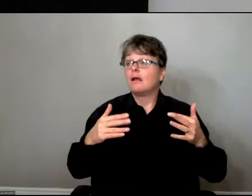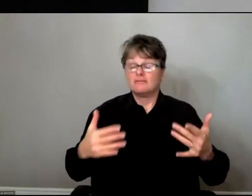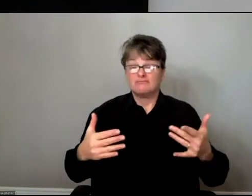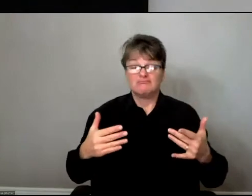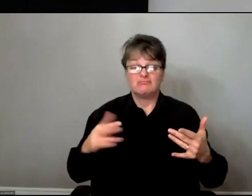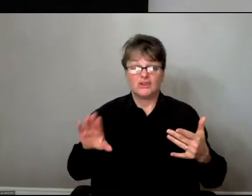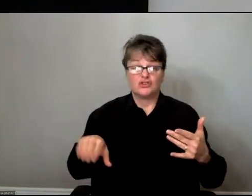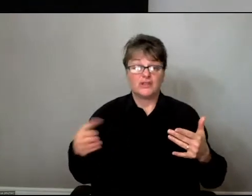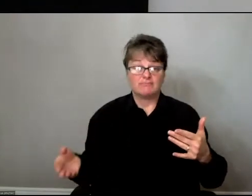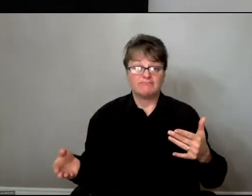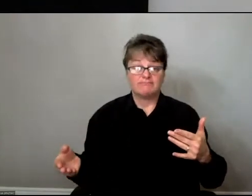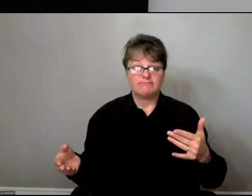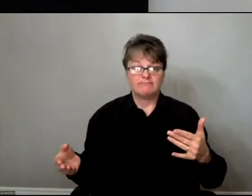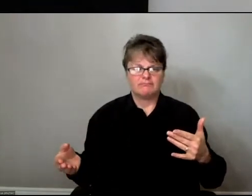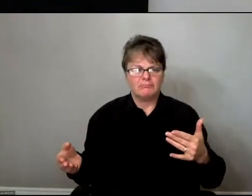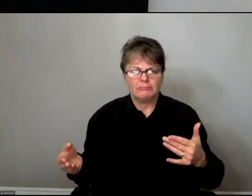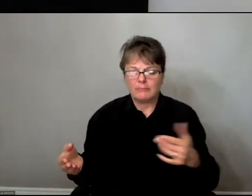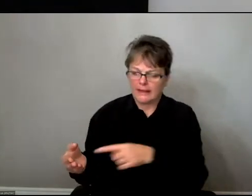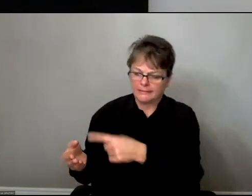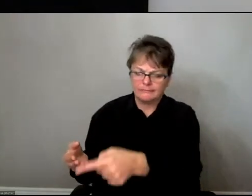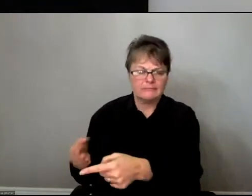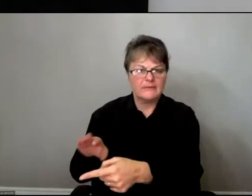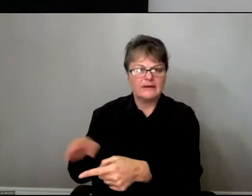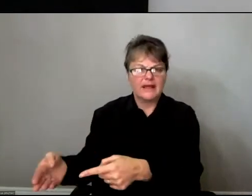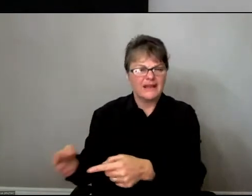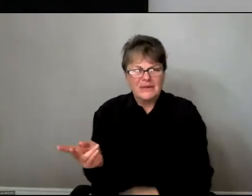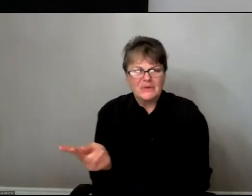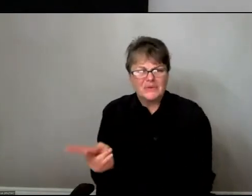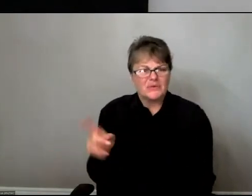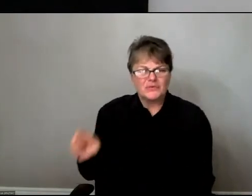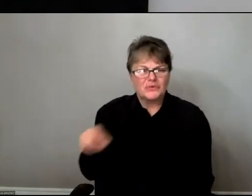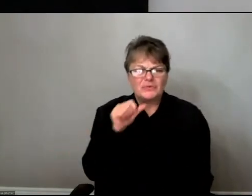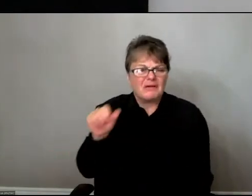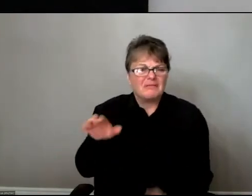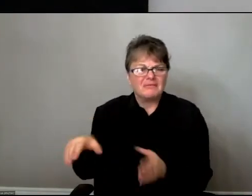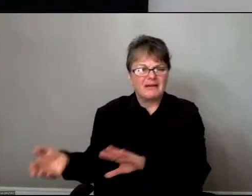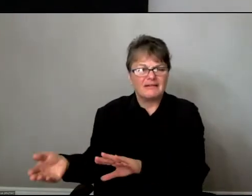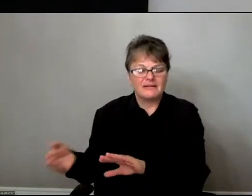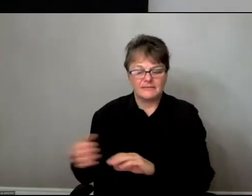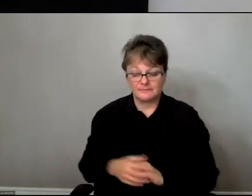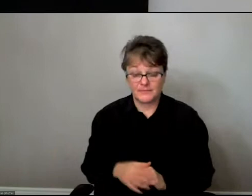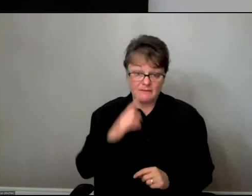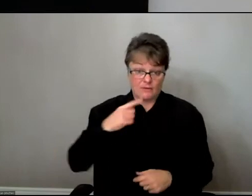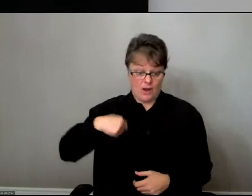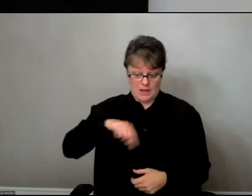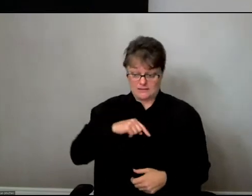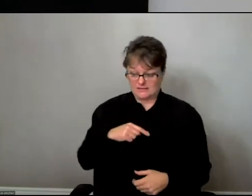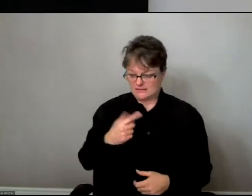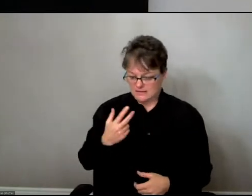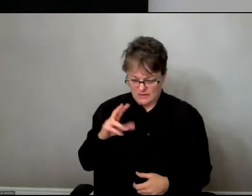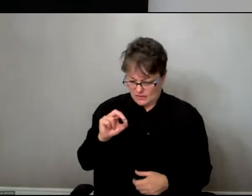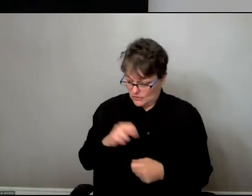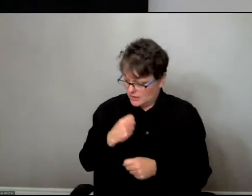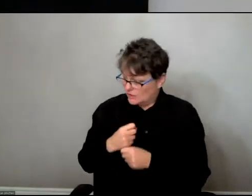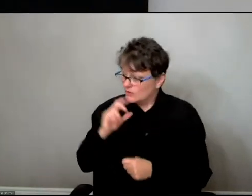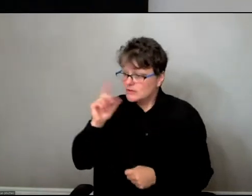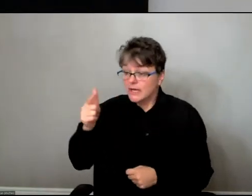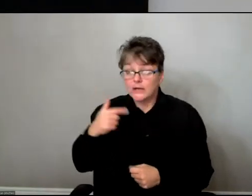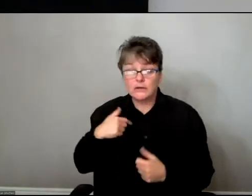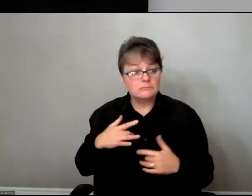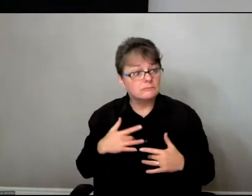They should not be dead. Almost 30 years later now for us, what changes have taken